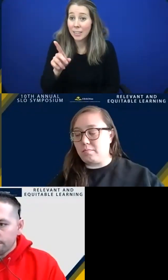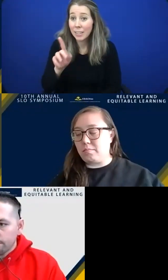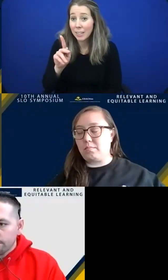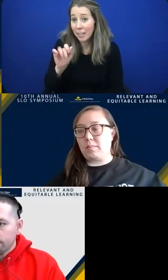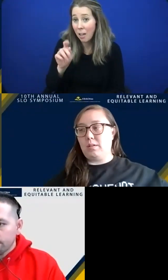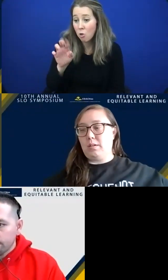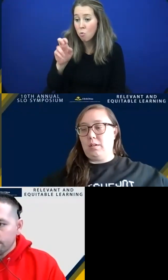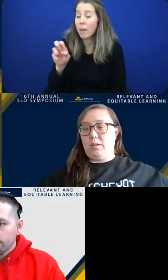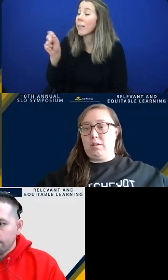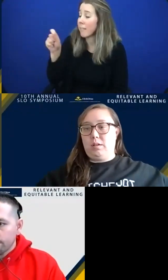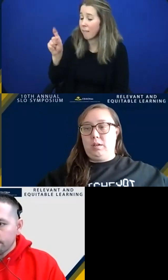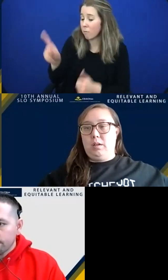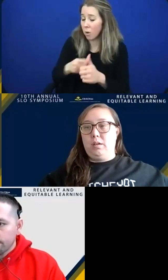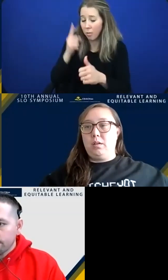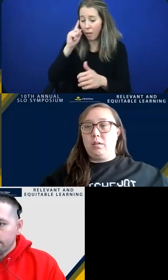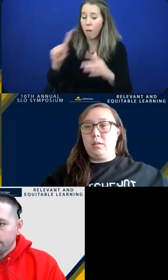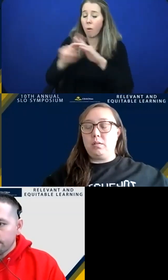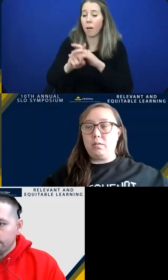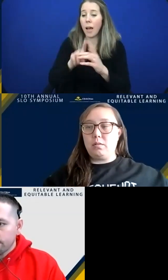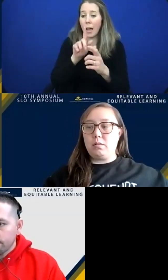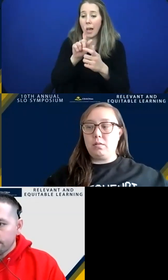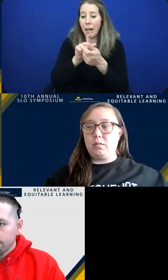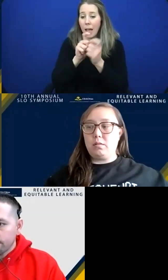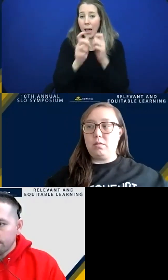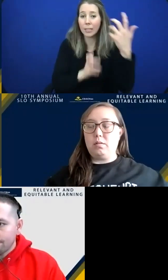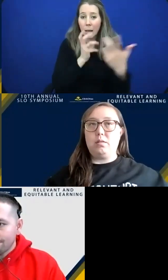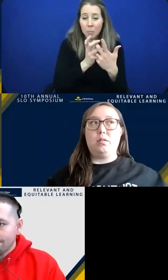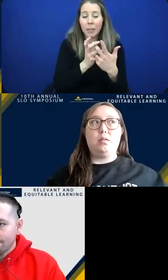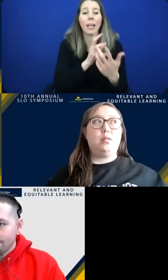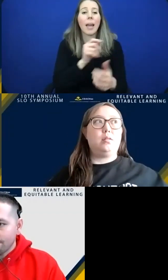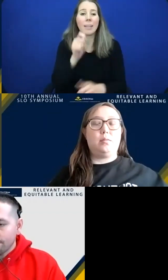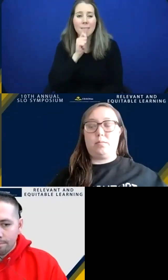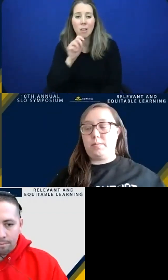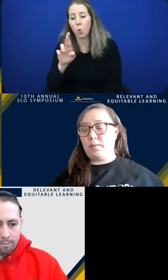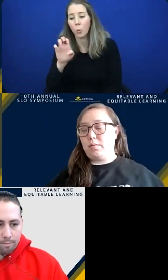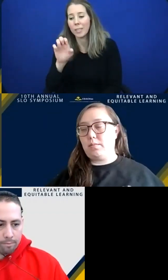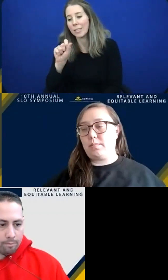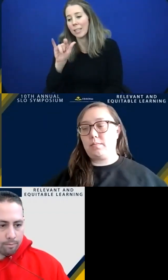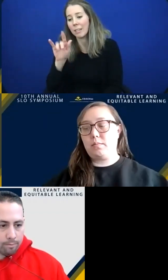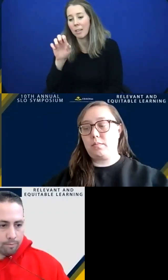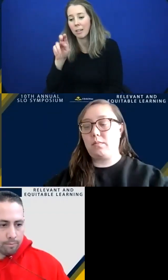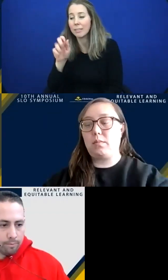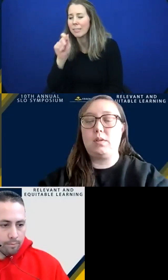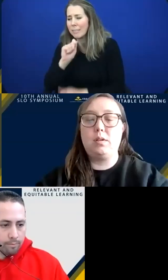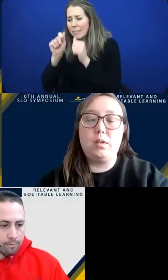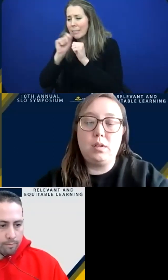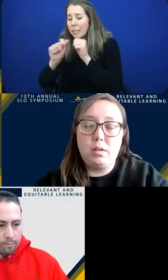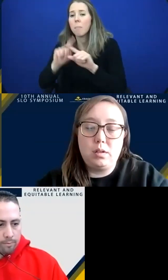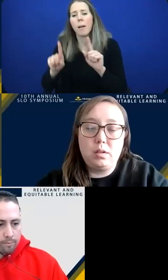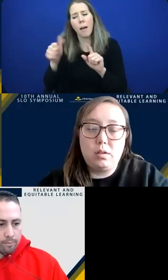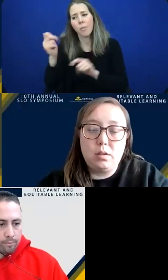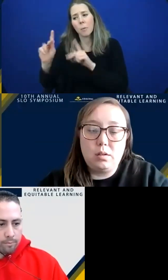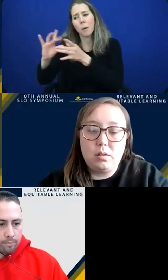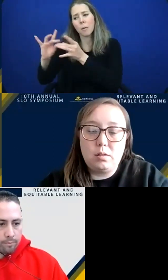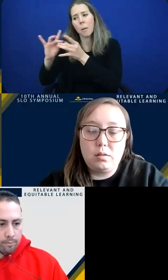thing that came to my mind was adaptability and resilience. But as I was listening to everybody else, I was thinking